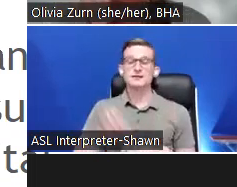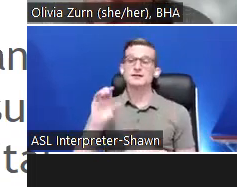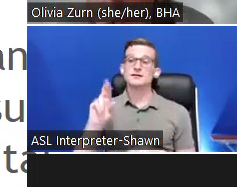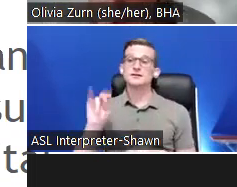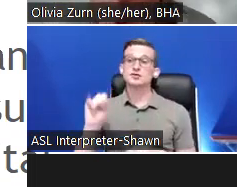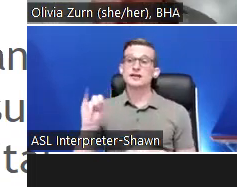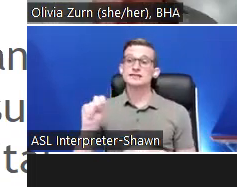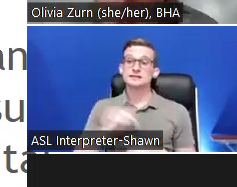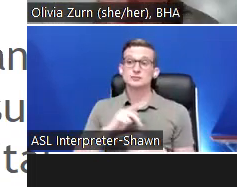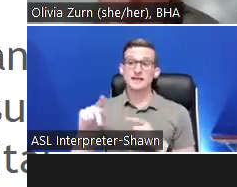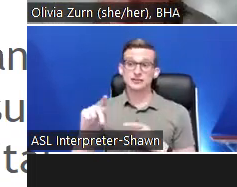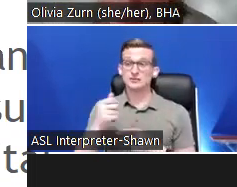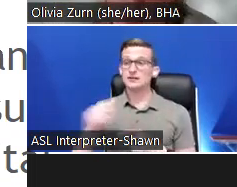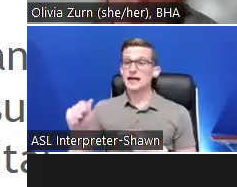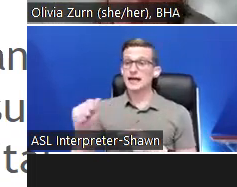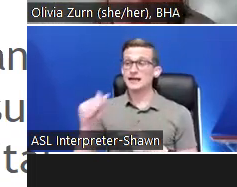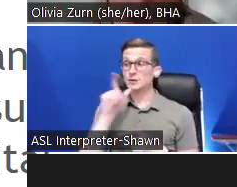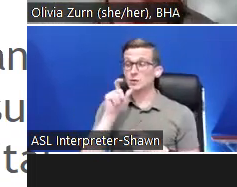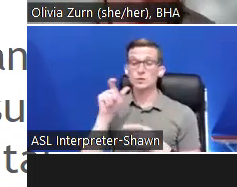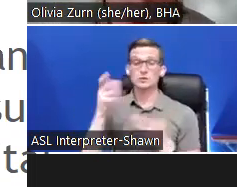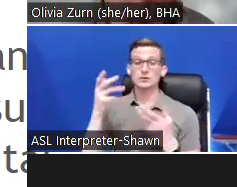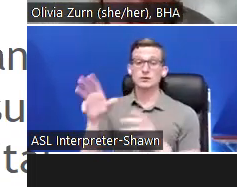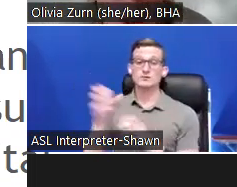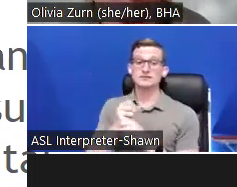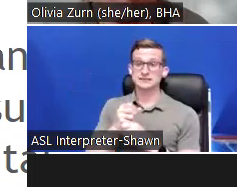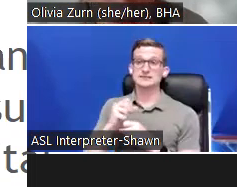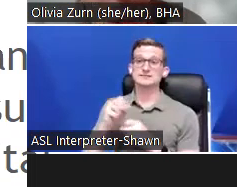who's receiving or has received crisis professional curriculum